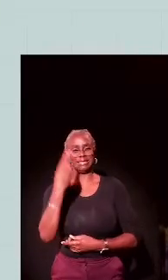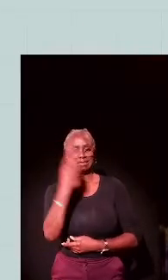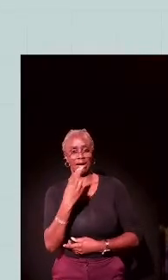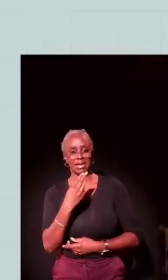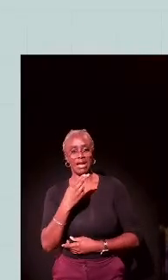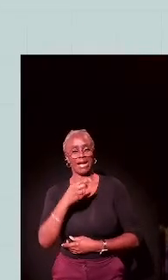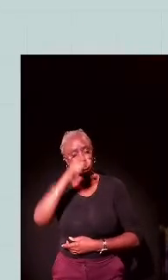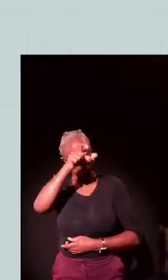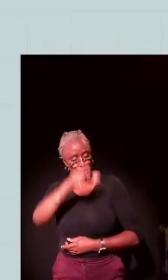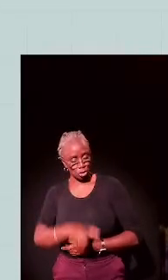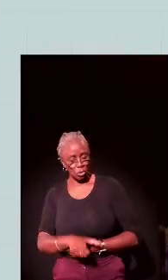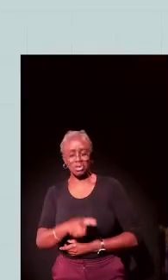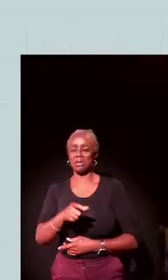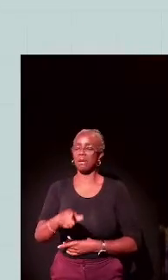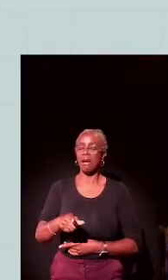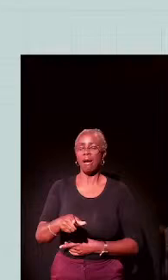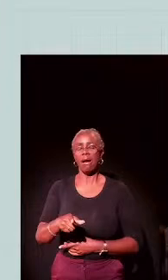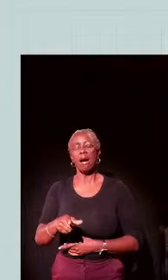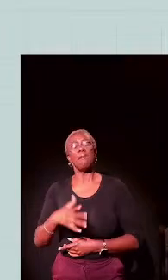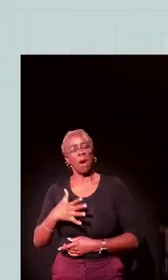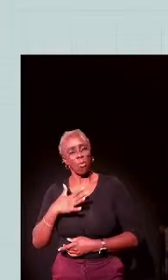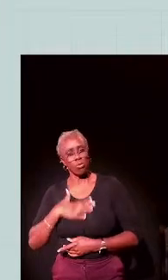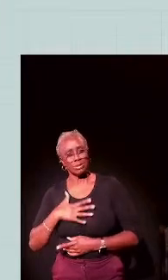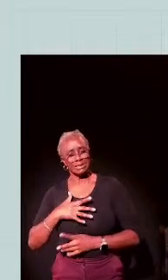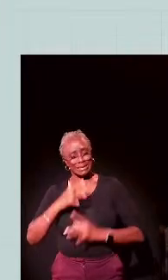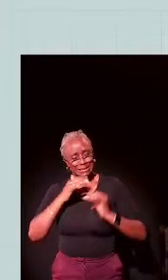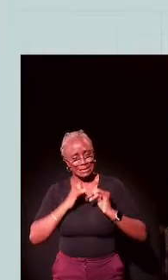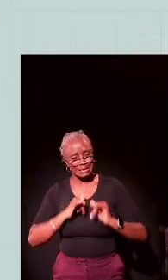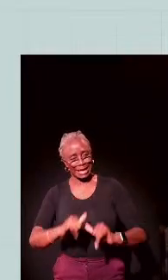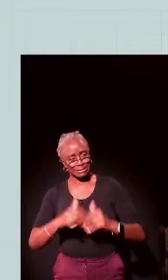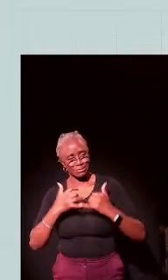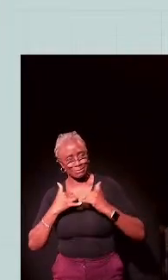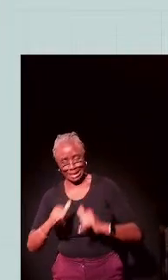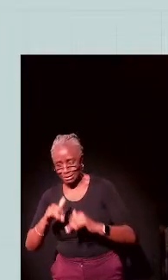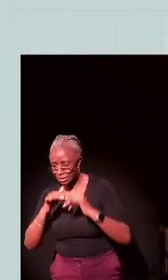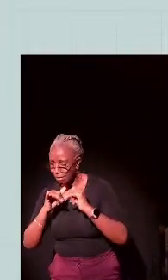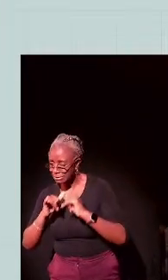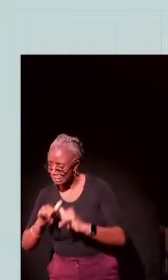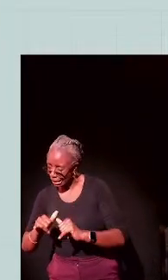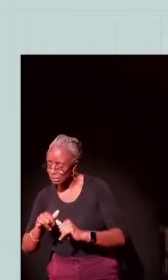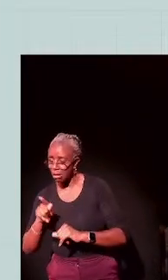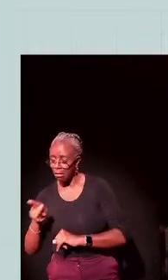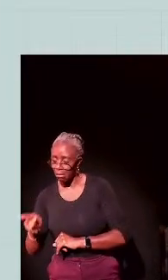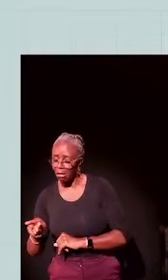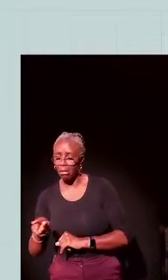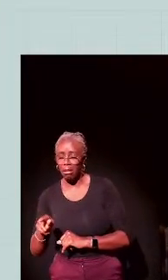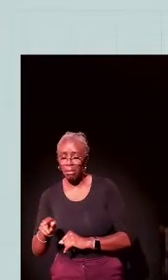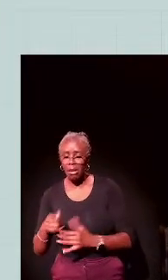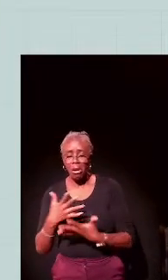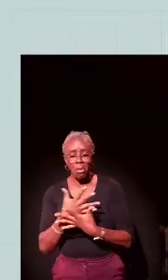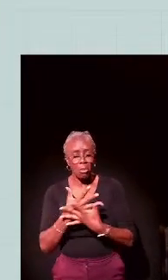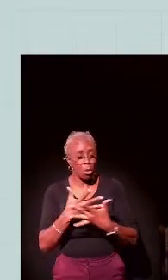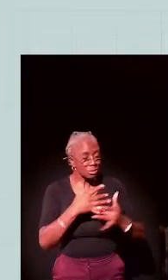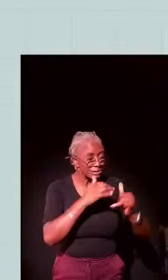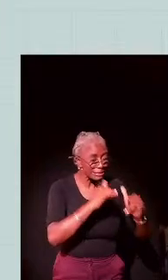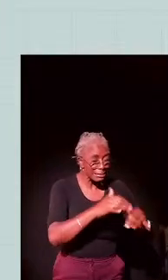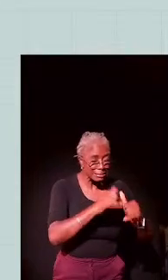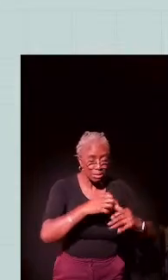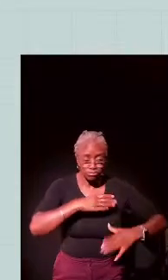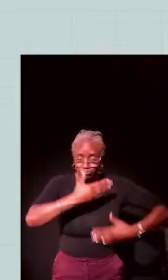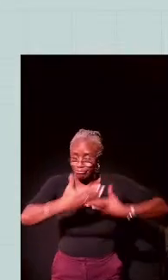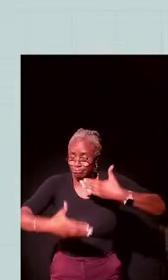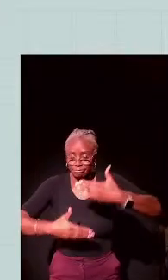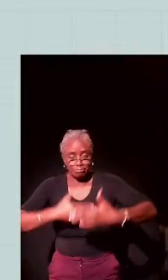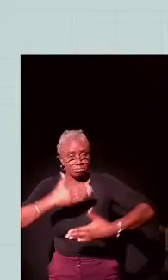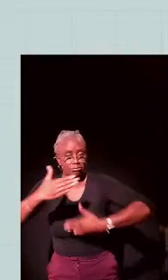it just seemed like there was something really interesting going on in the middle of these three things. Lots of interesting work going on,